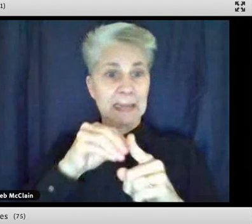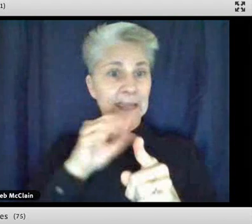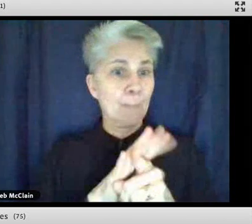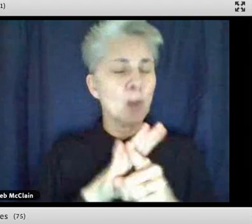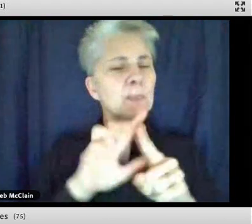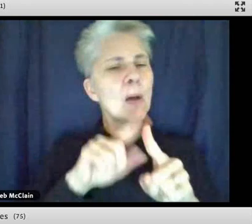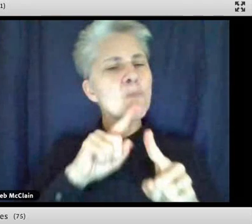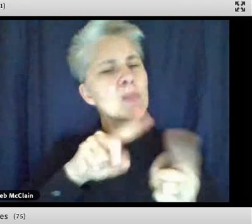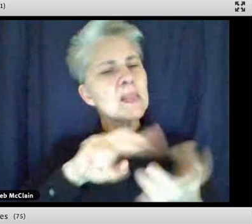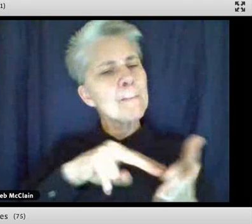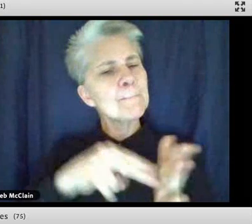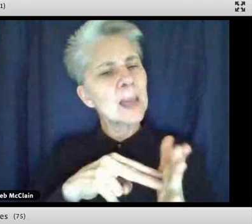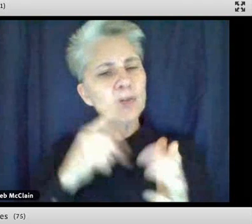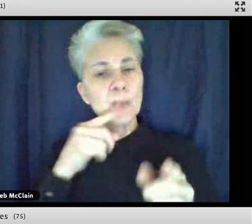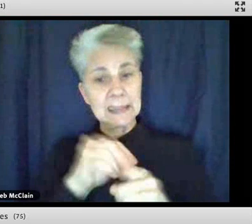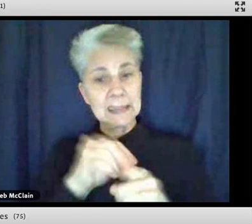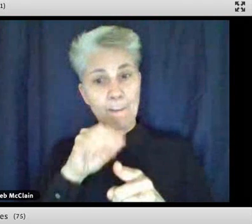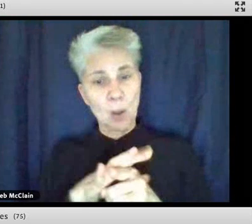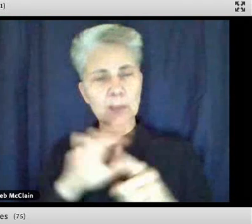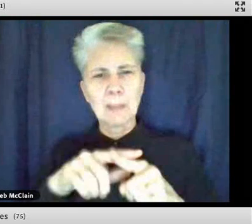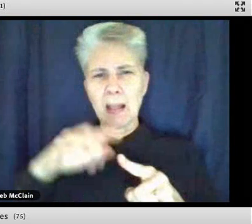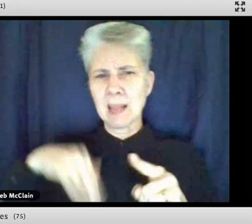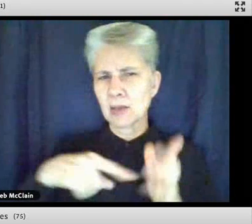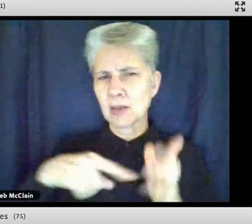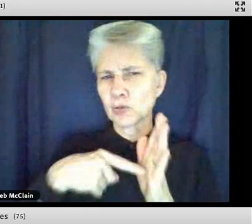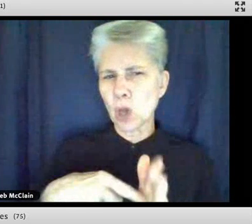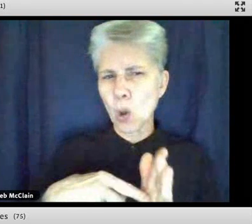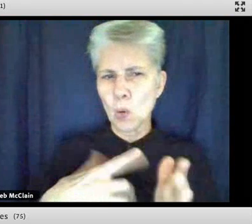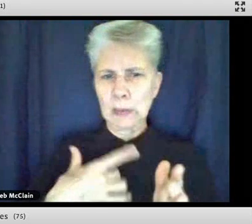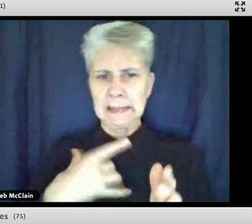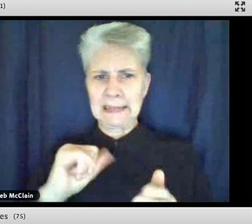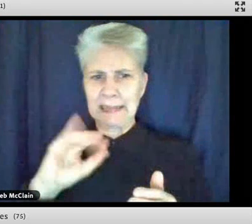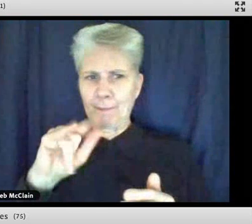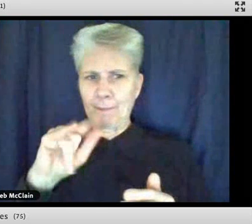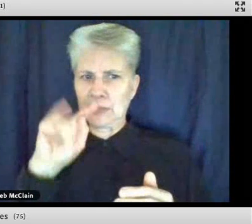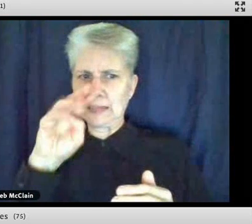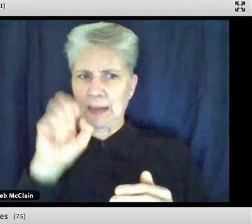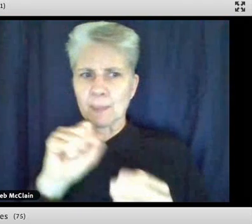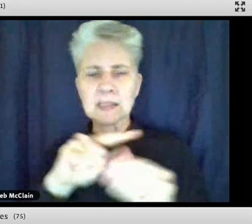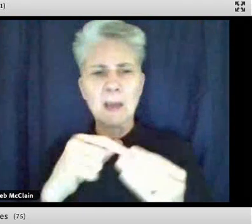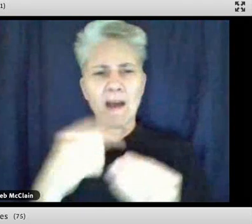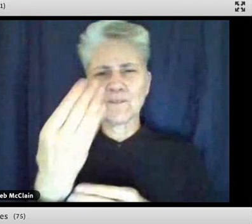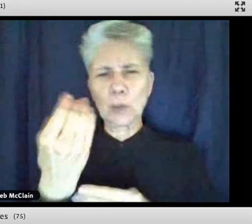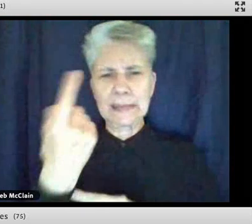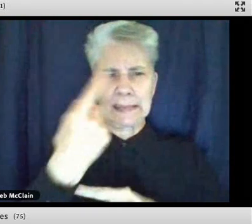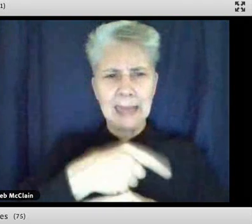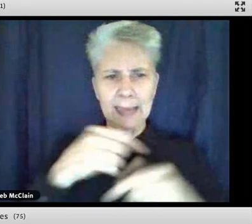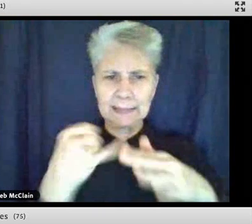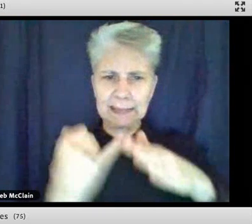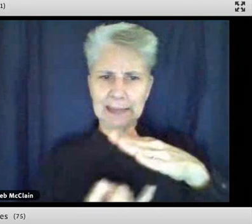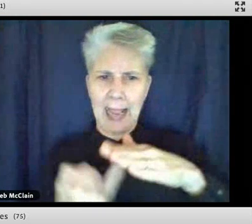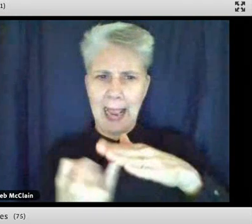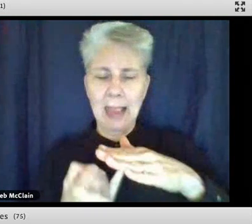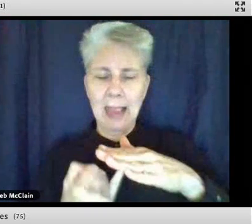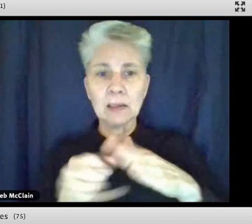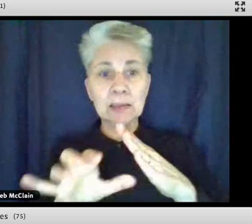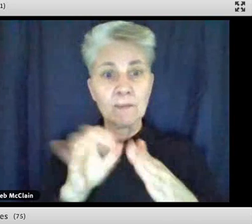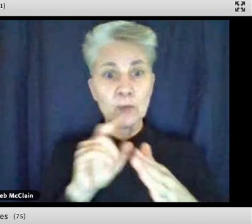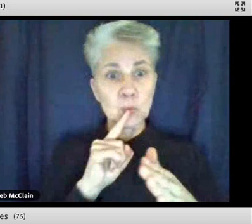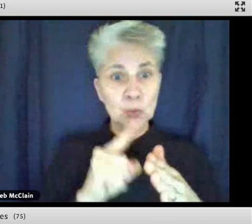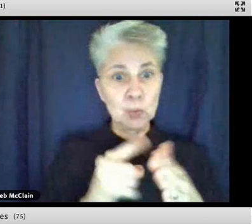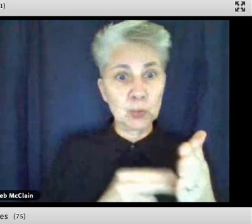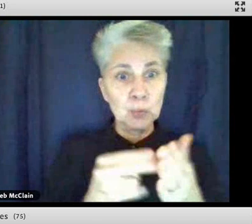but it really means that you've been exposed, but you're not showing symptoms. And so it's about a 14-day period where you can discover if you're